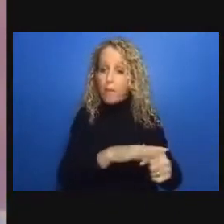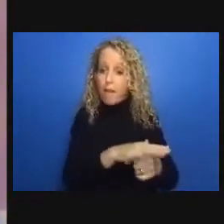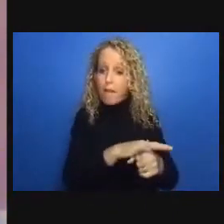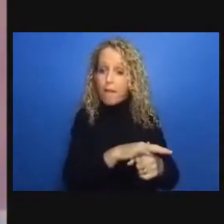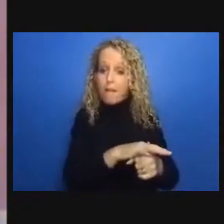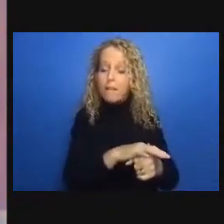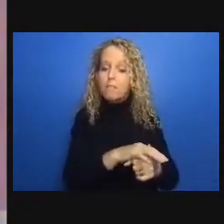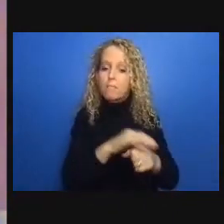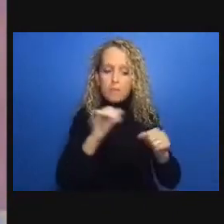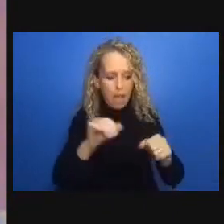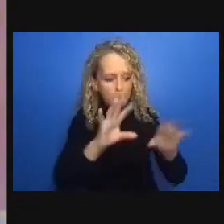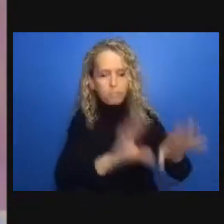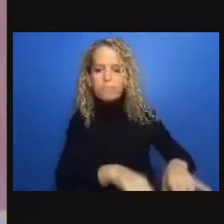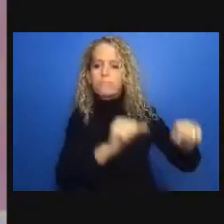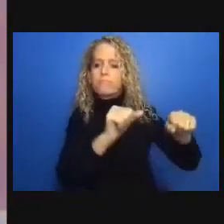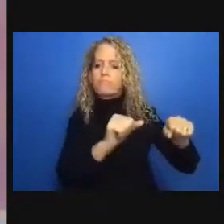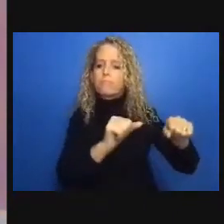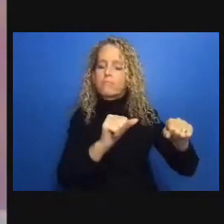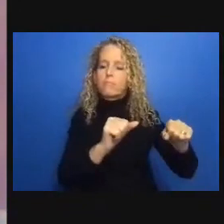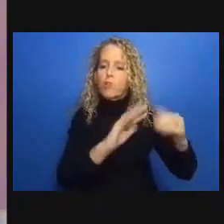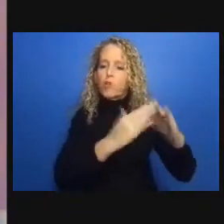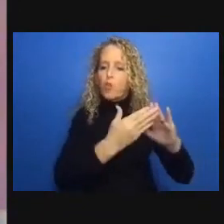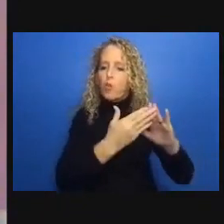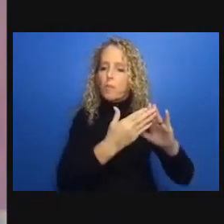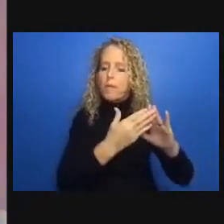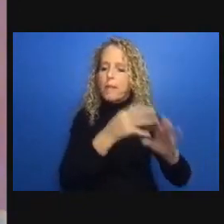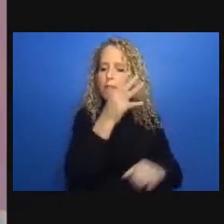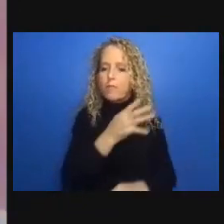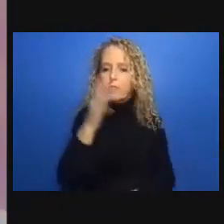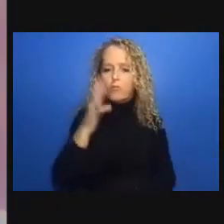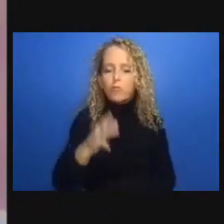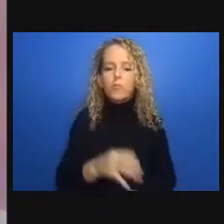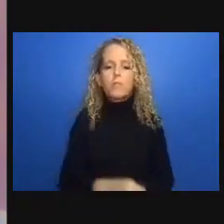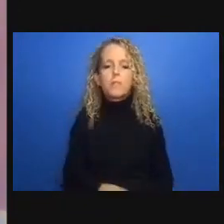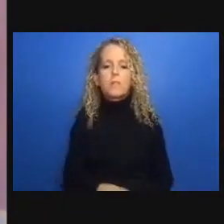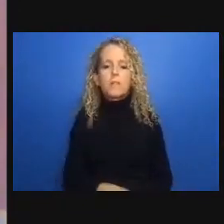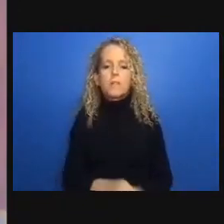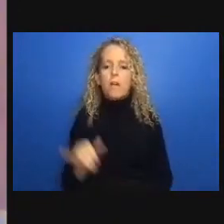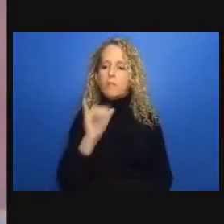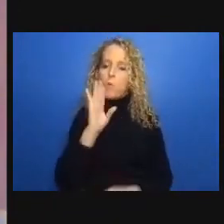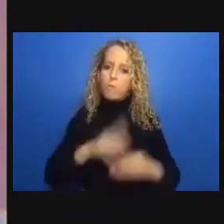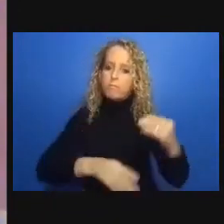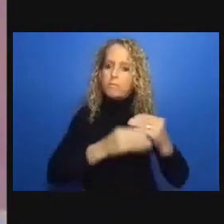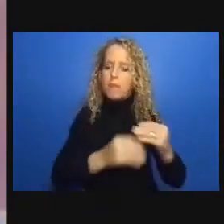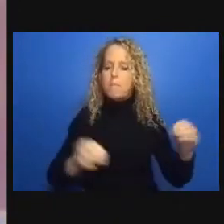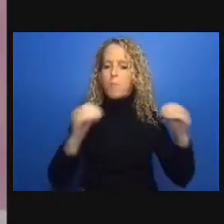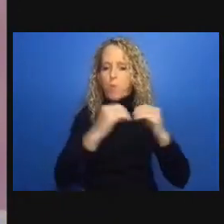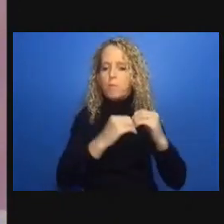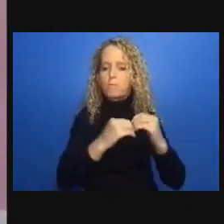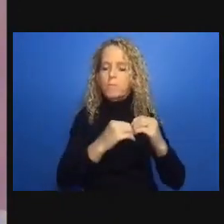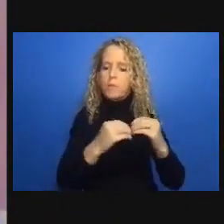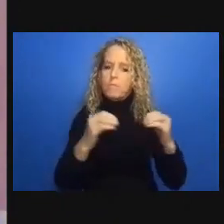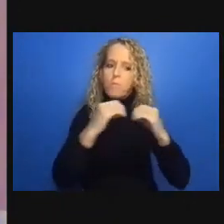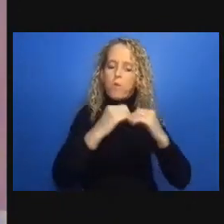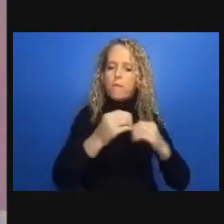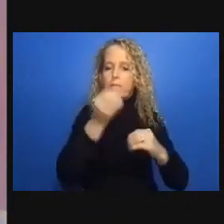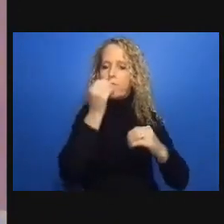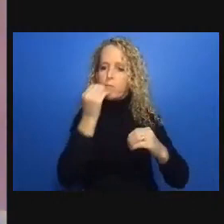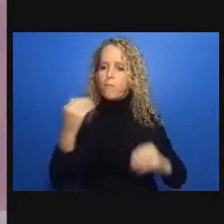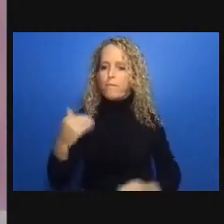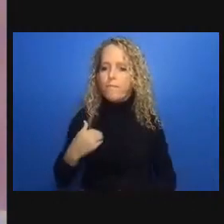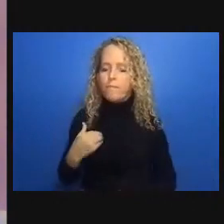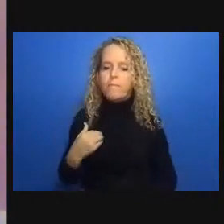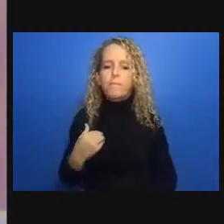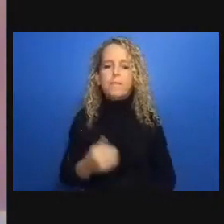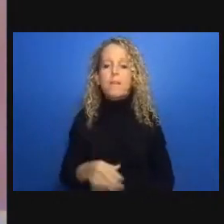urban agriculture, also are valuable additions to our food security landscape. And we can build into our community